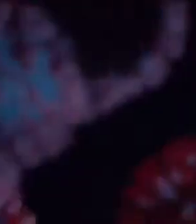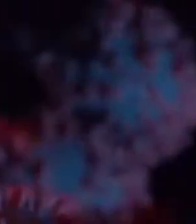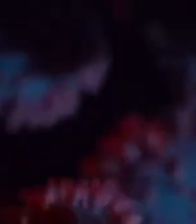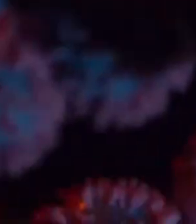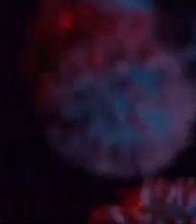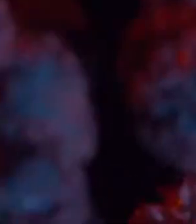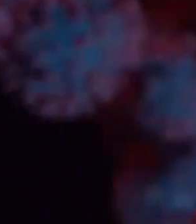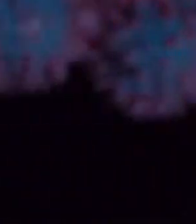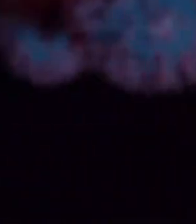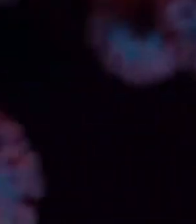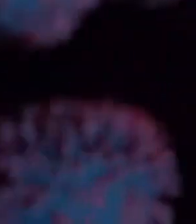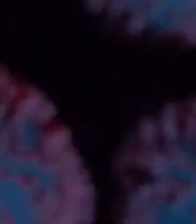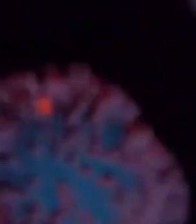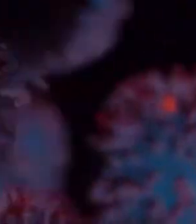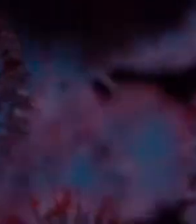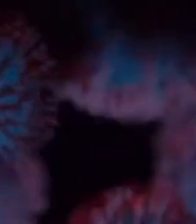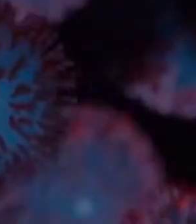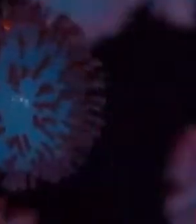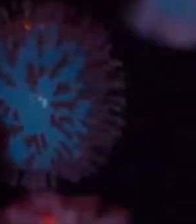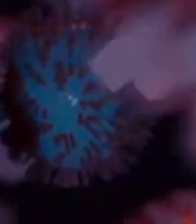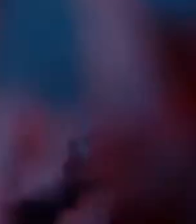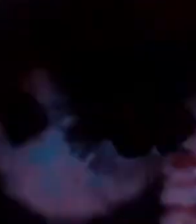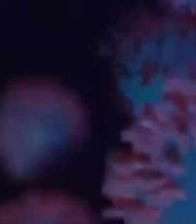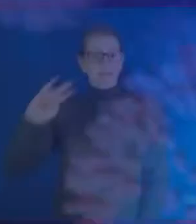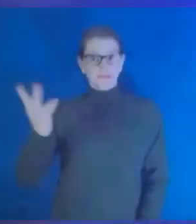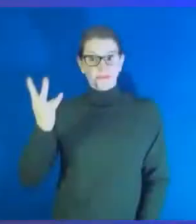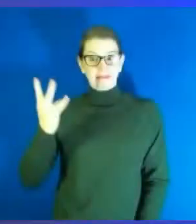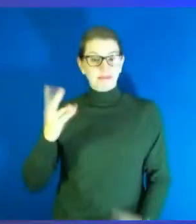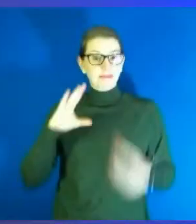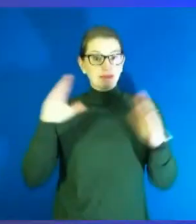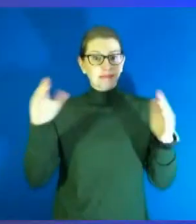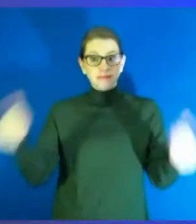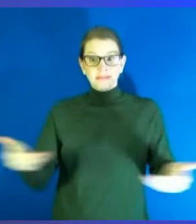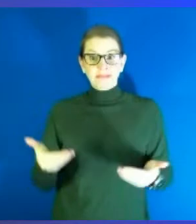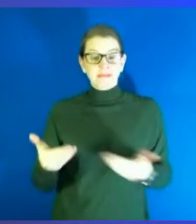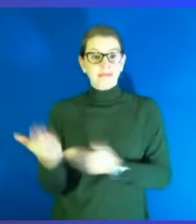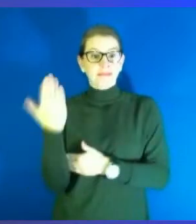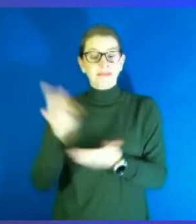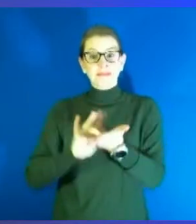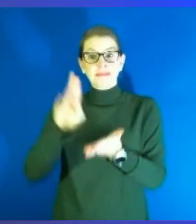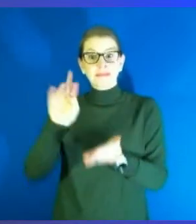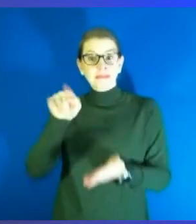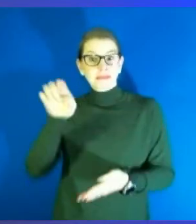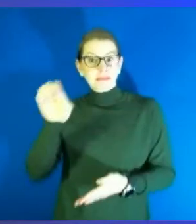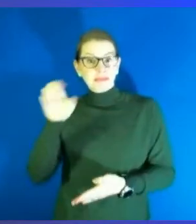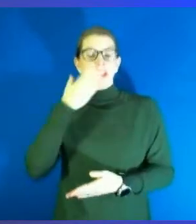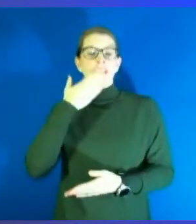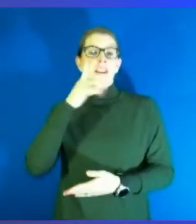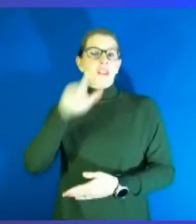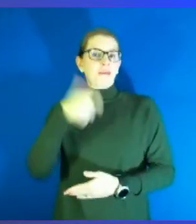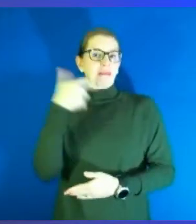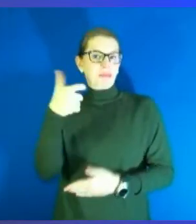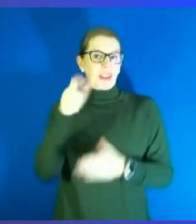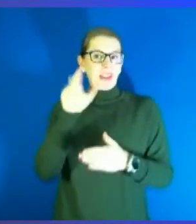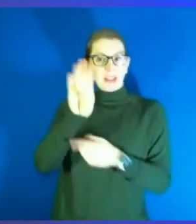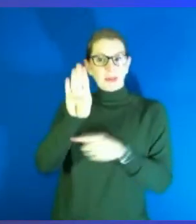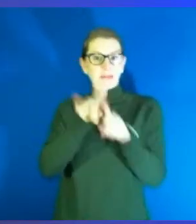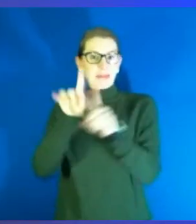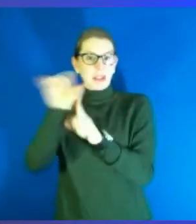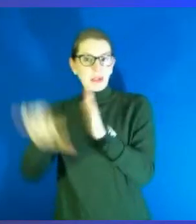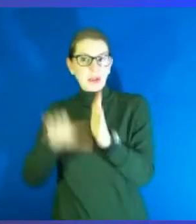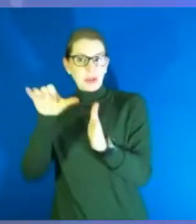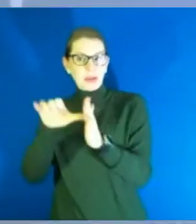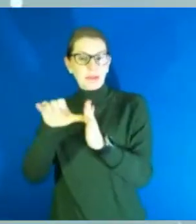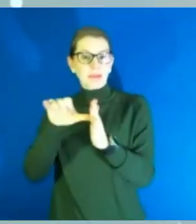Good Monday morning, everyone. It is February 7th. Welcome into the Morning Medical Update. Thank you so much for joining us here on Facebook and on YouTube. Coming up